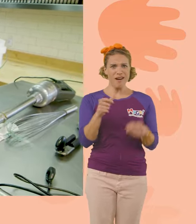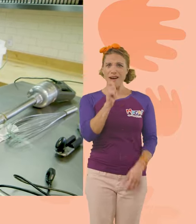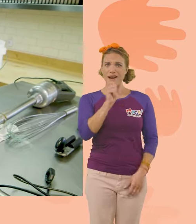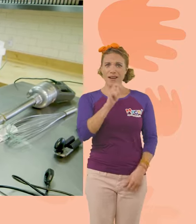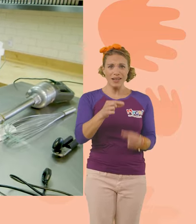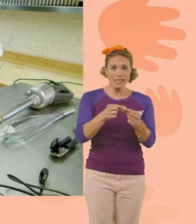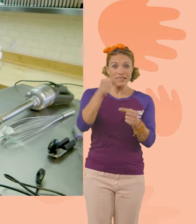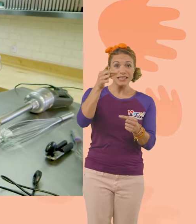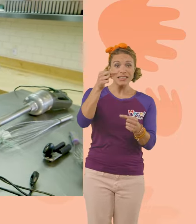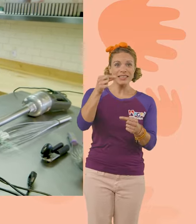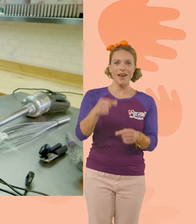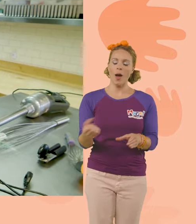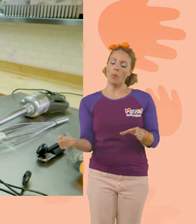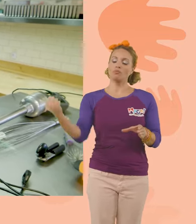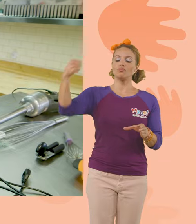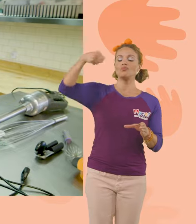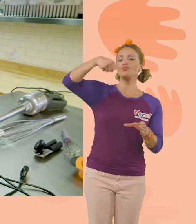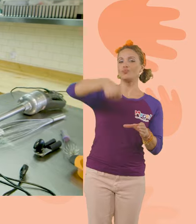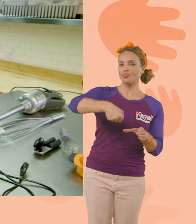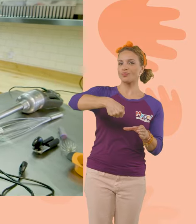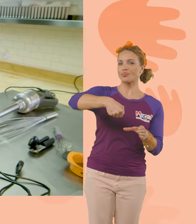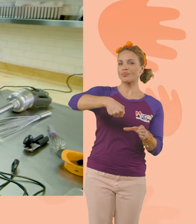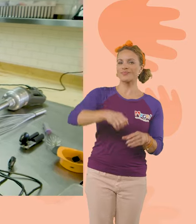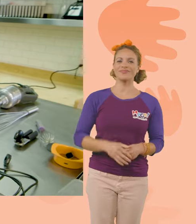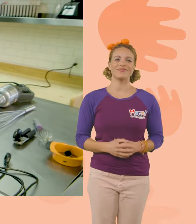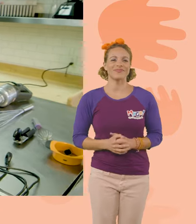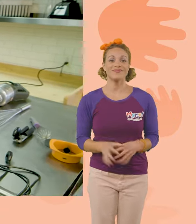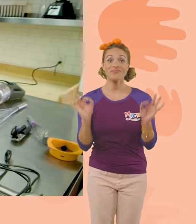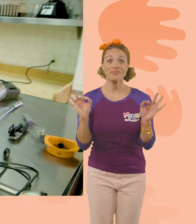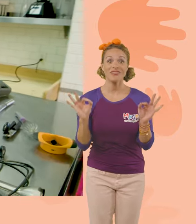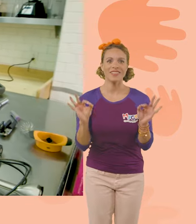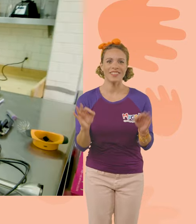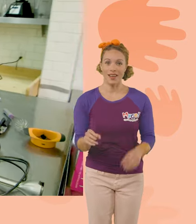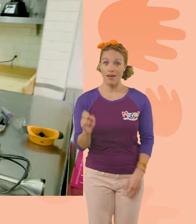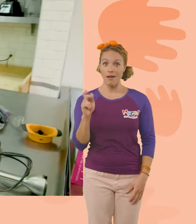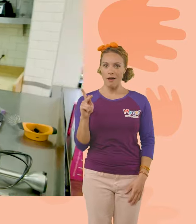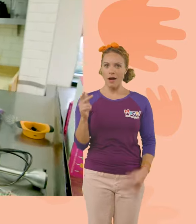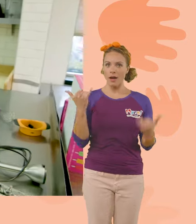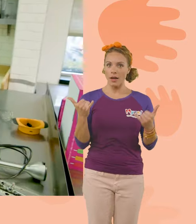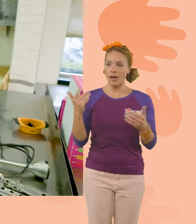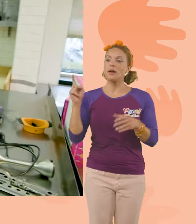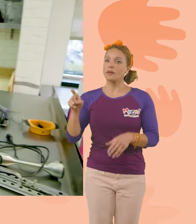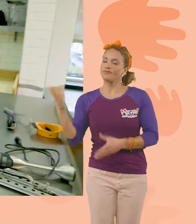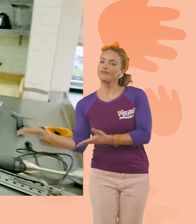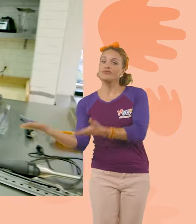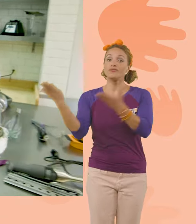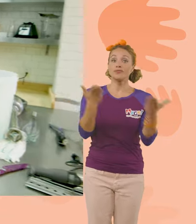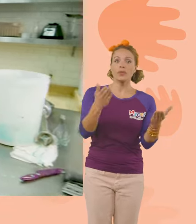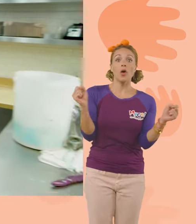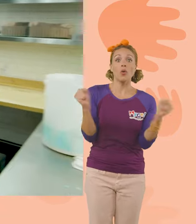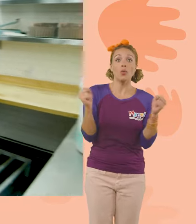popsicle sticks. Put them right in there. Oh, perfect. Okay, now we need to bring it